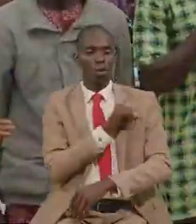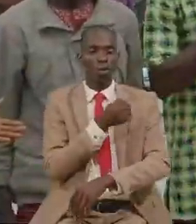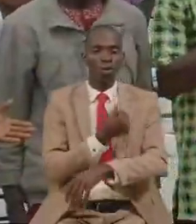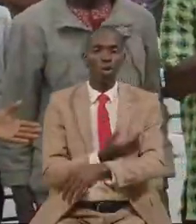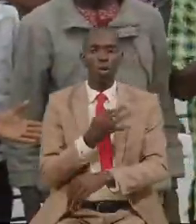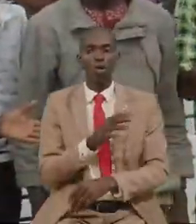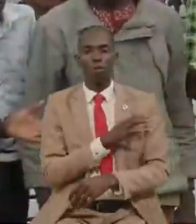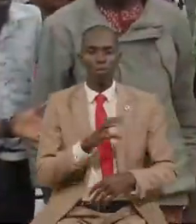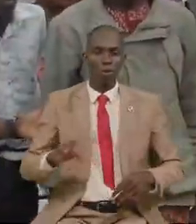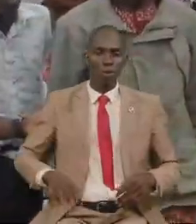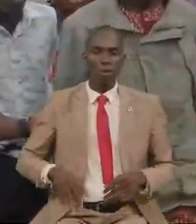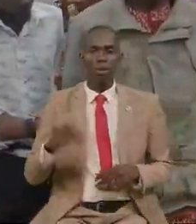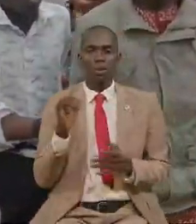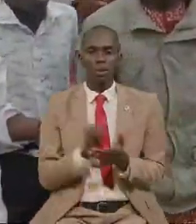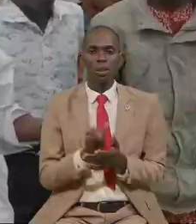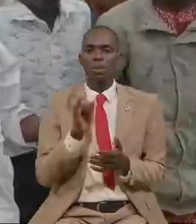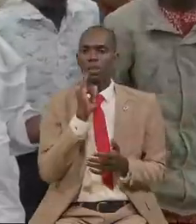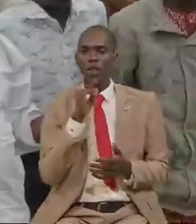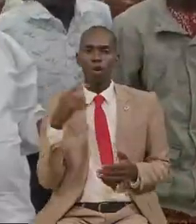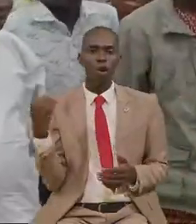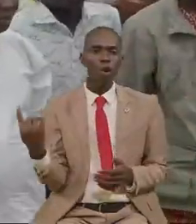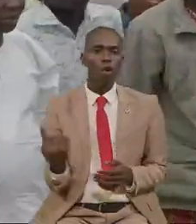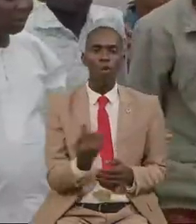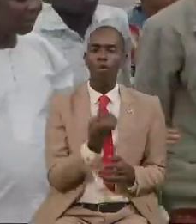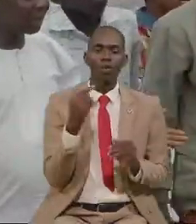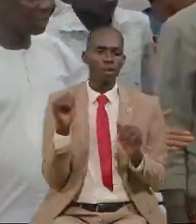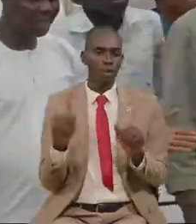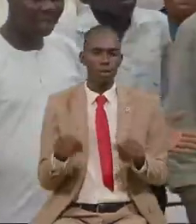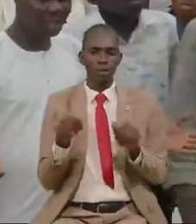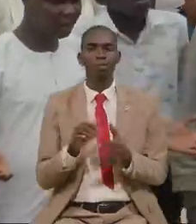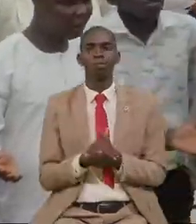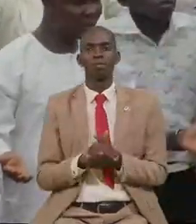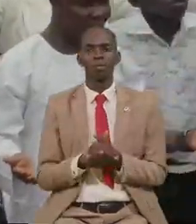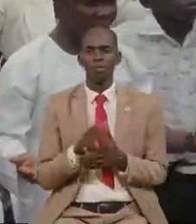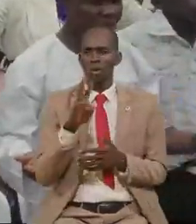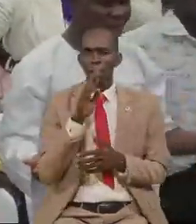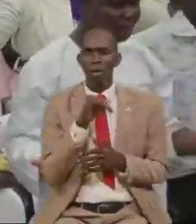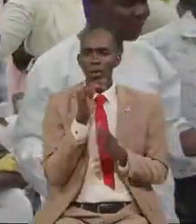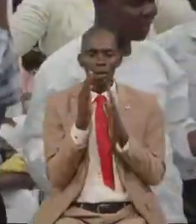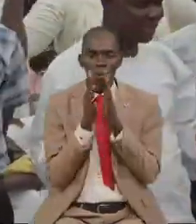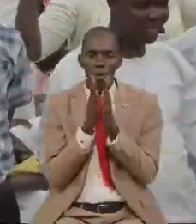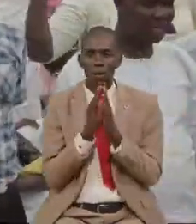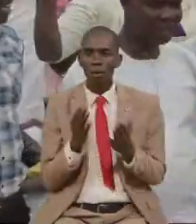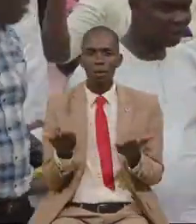Christ that is always able. You're not praying.